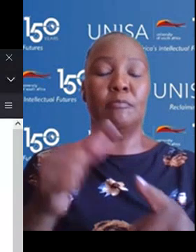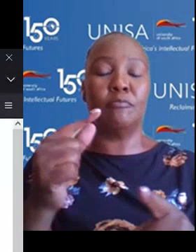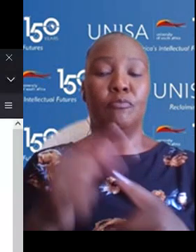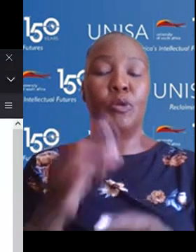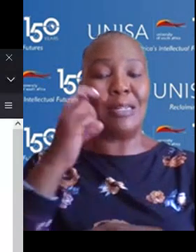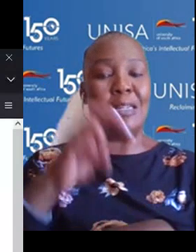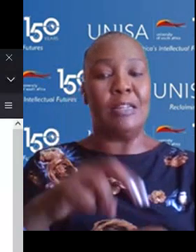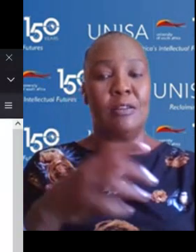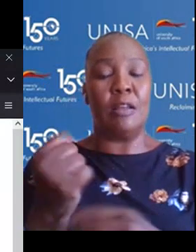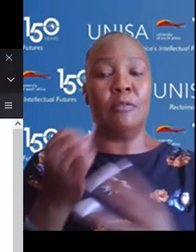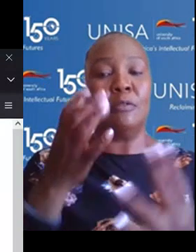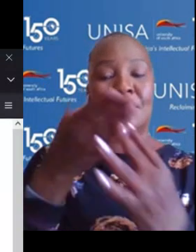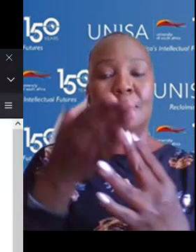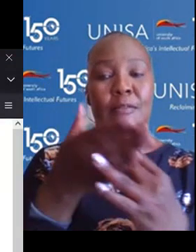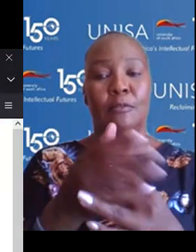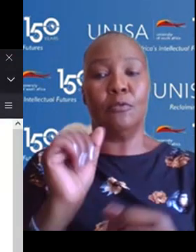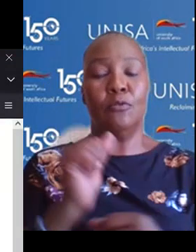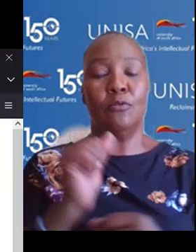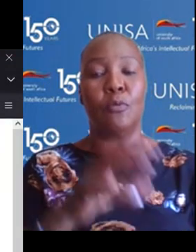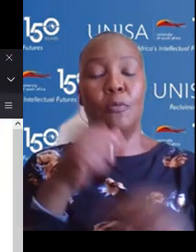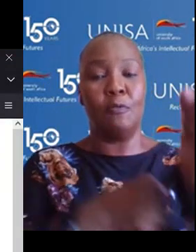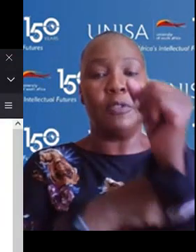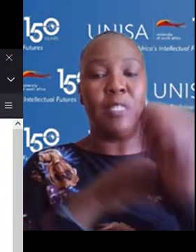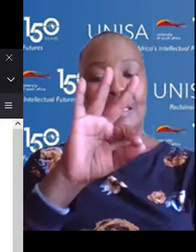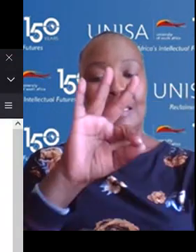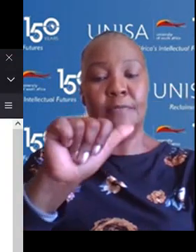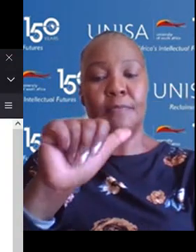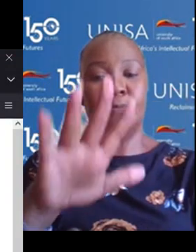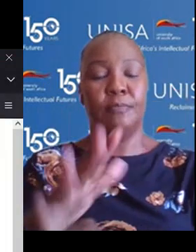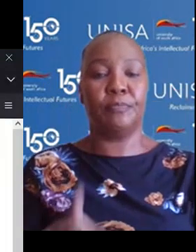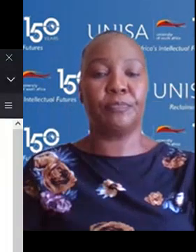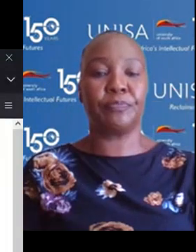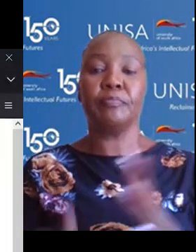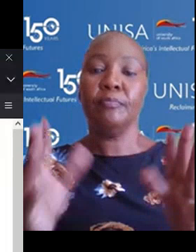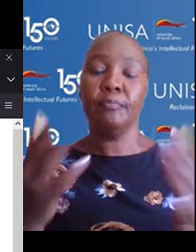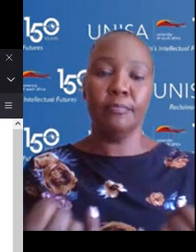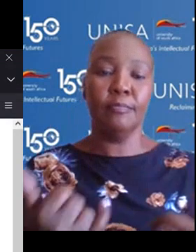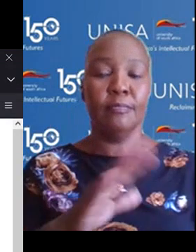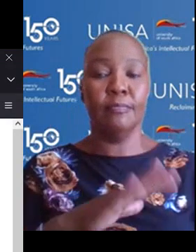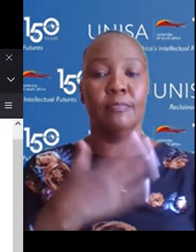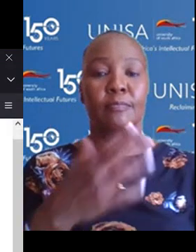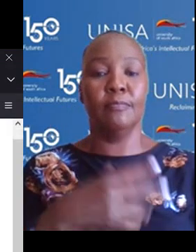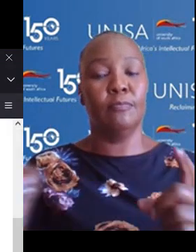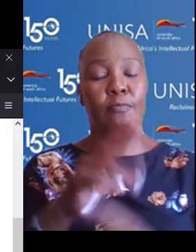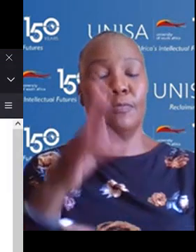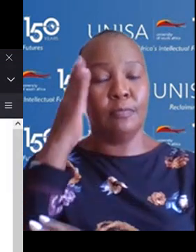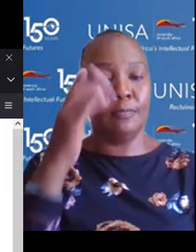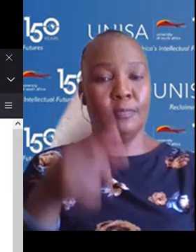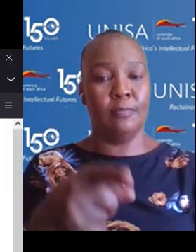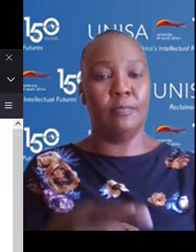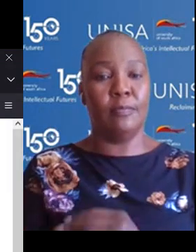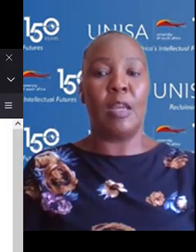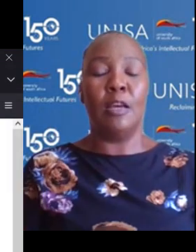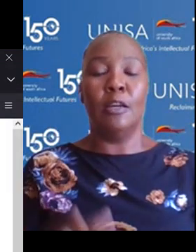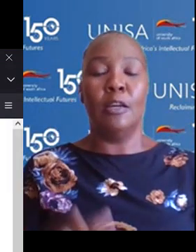password to be able to sign into Microsoft 365. So I just want you to note that.